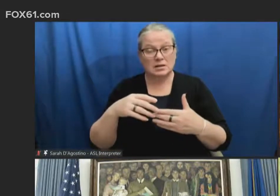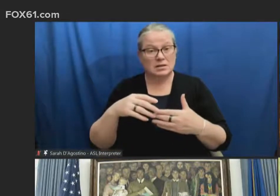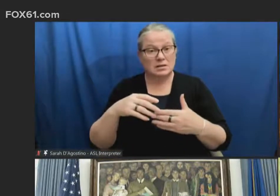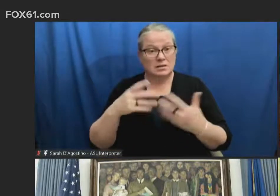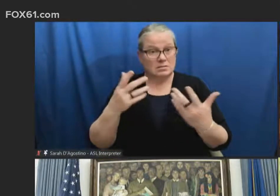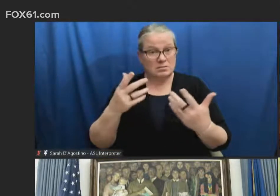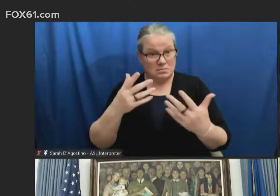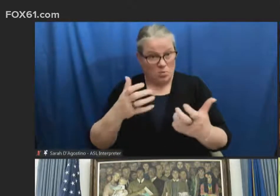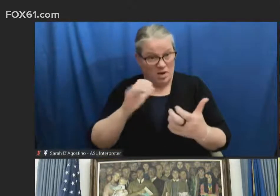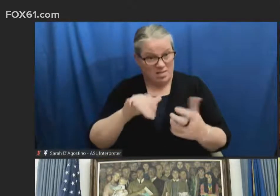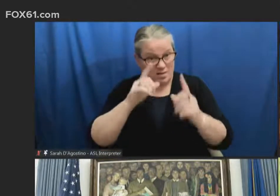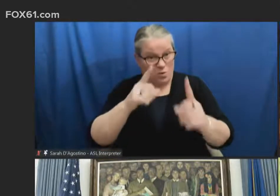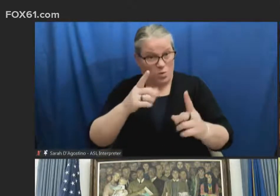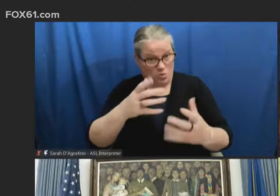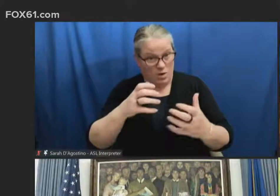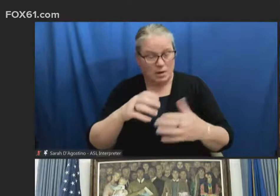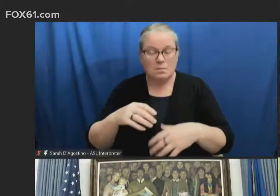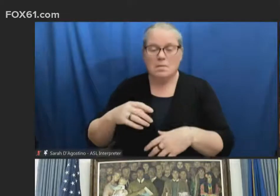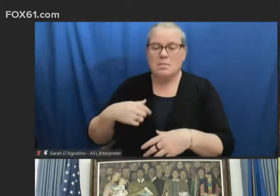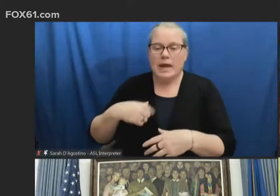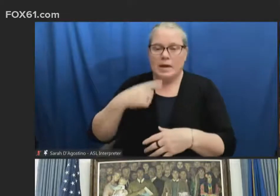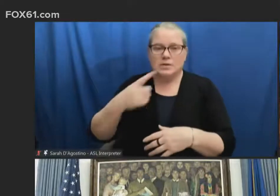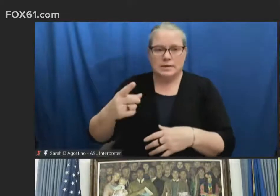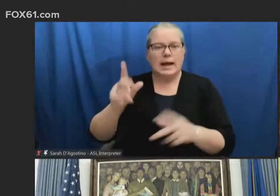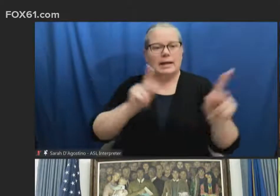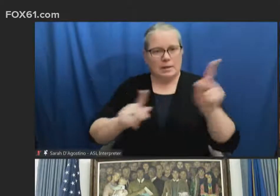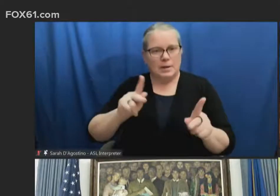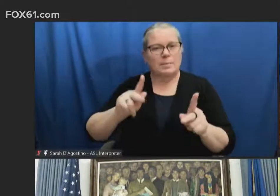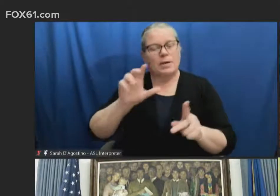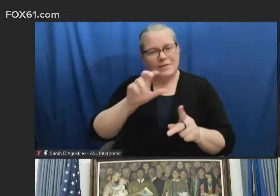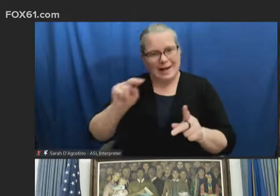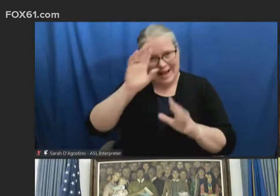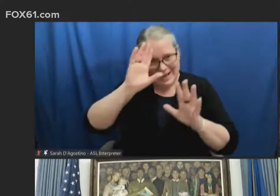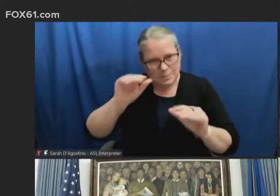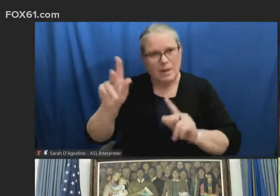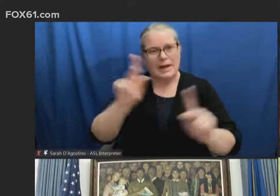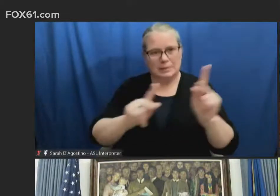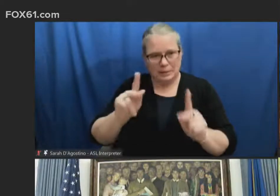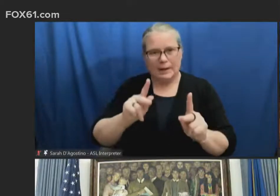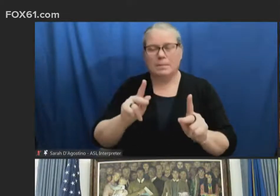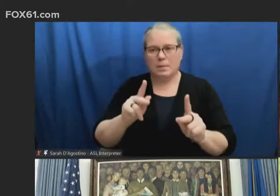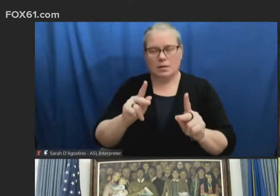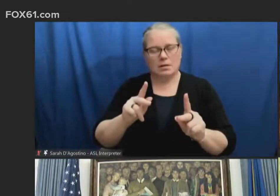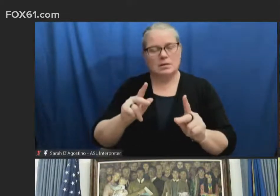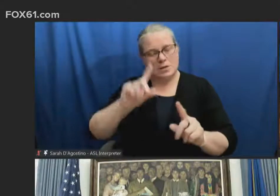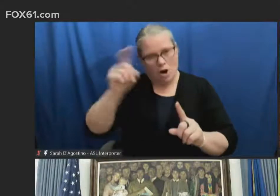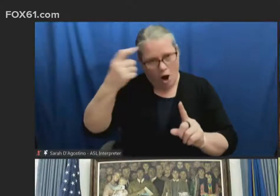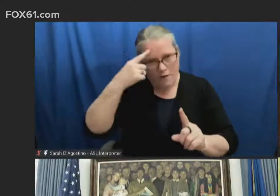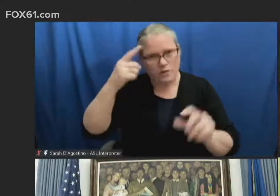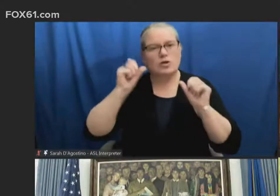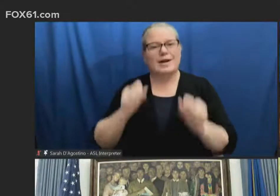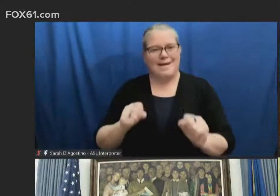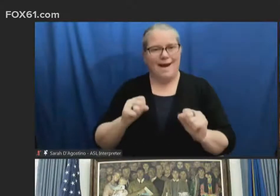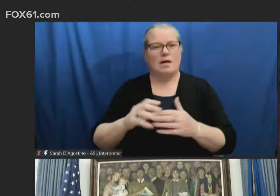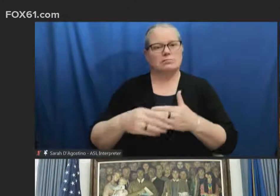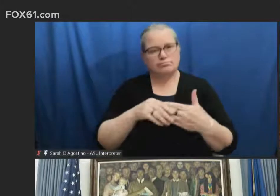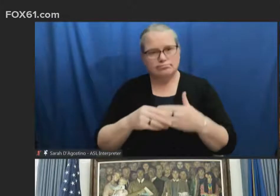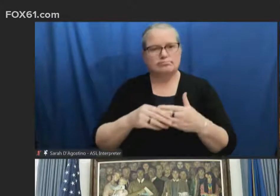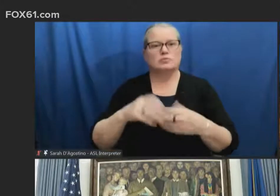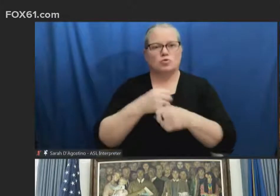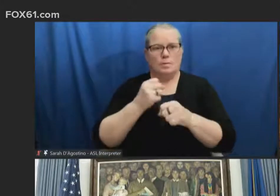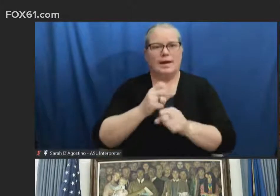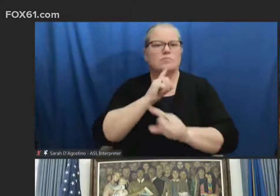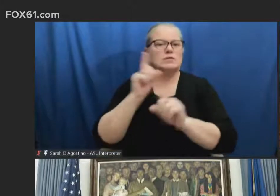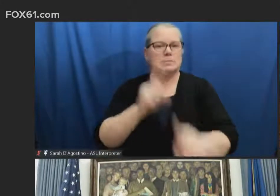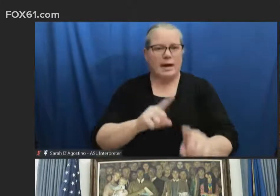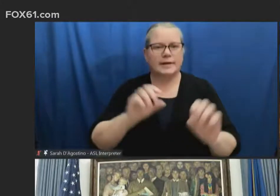of Connecticut expects that government has a nimbleness to ensure that they can respond to an emergency that is presented to us. Okay.